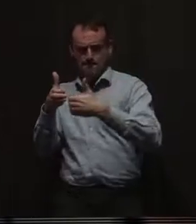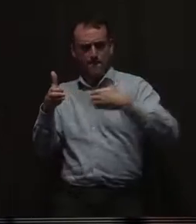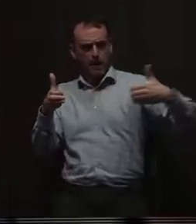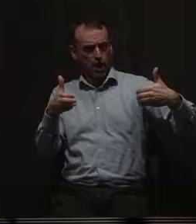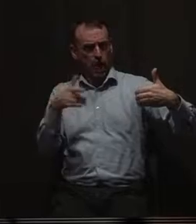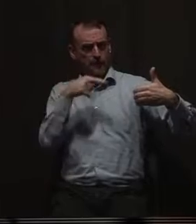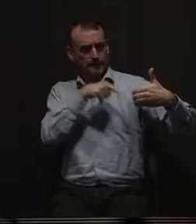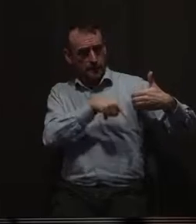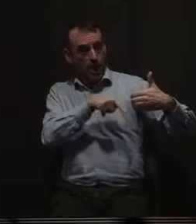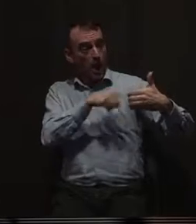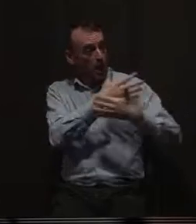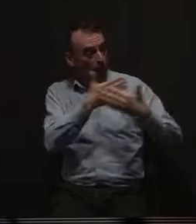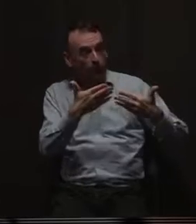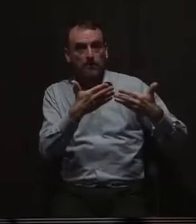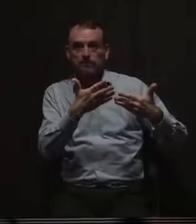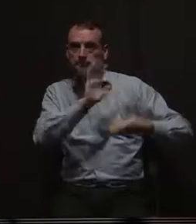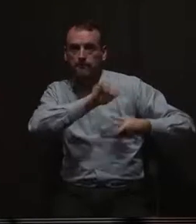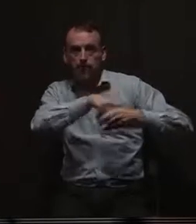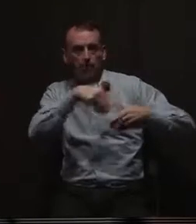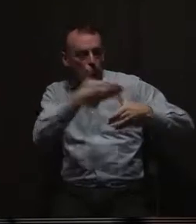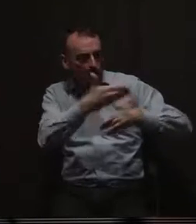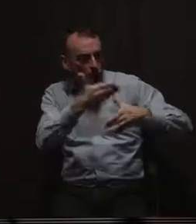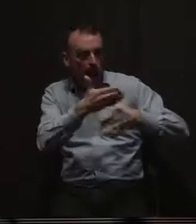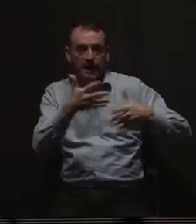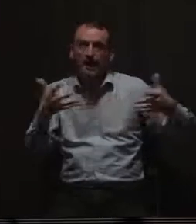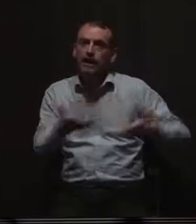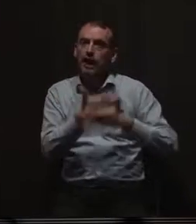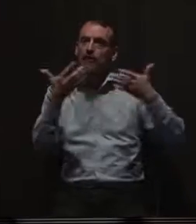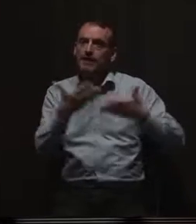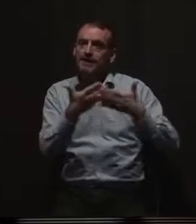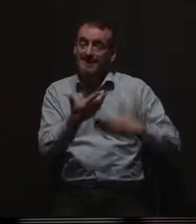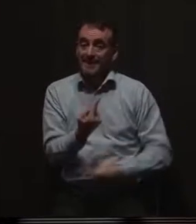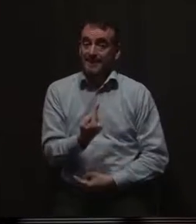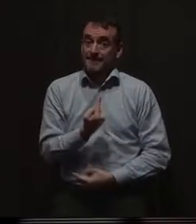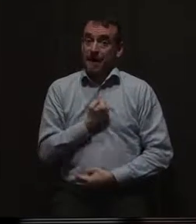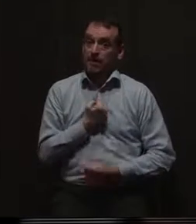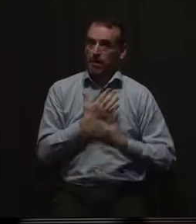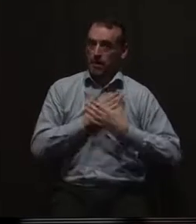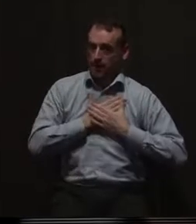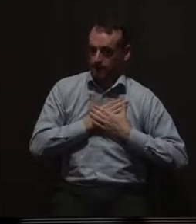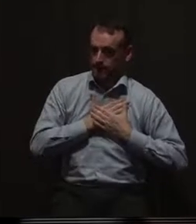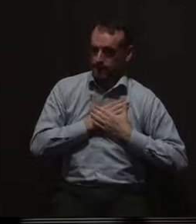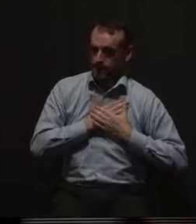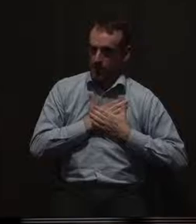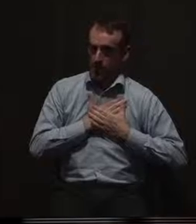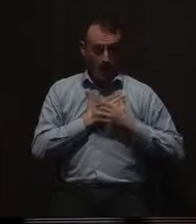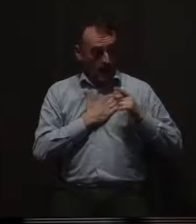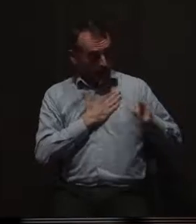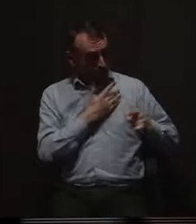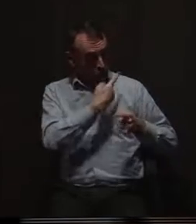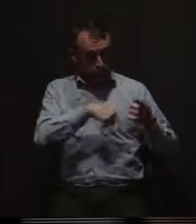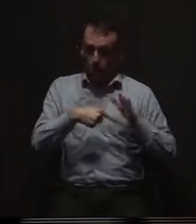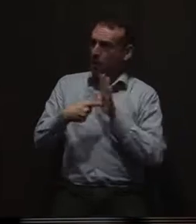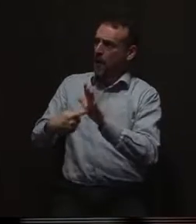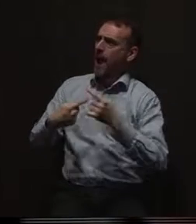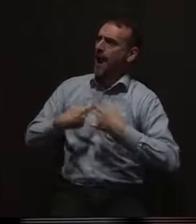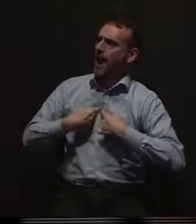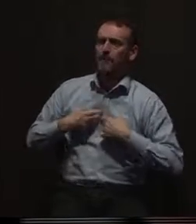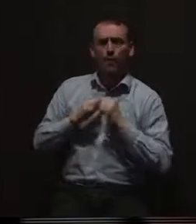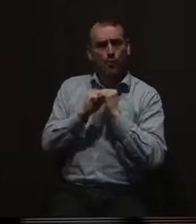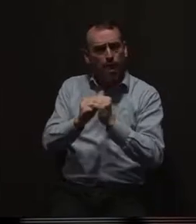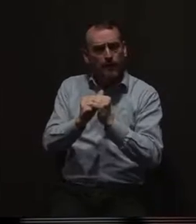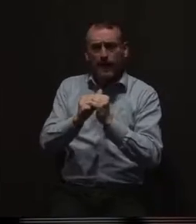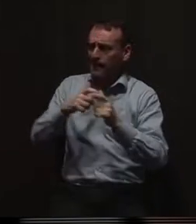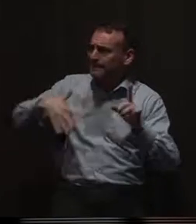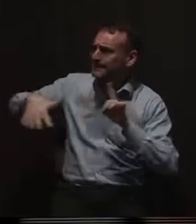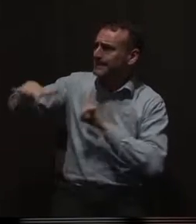have been doing the work to foster that self-love, to foster, you know, the fact that, you know, I am worthy, regardless of what